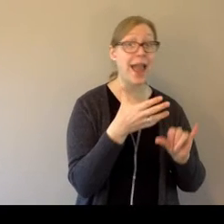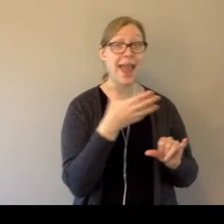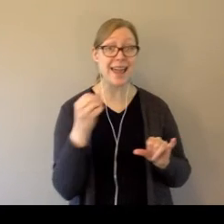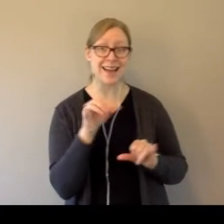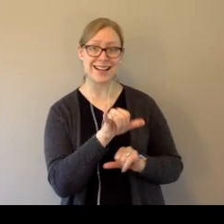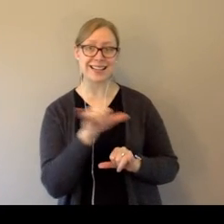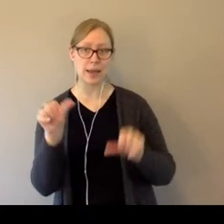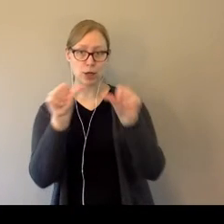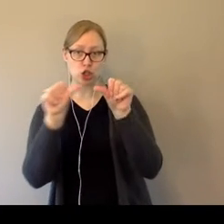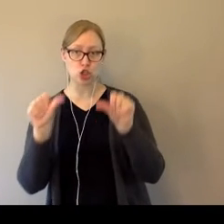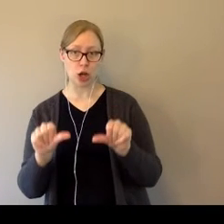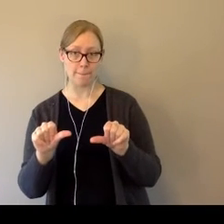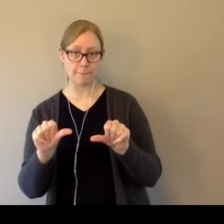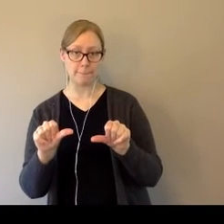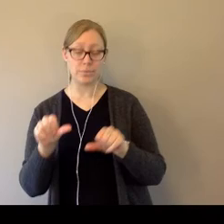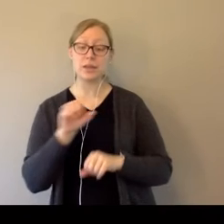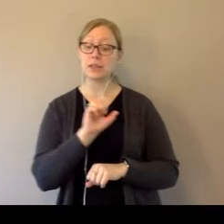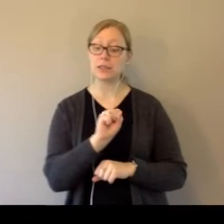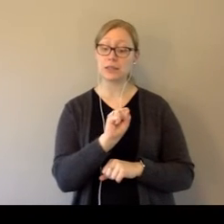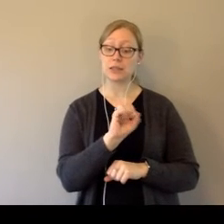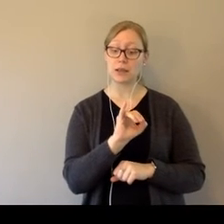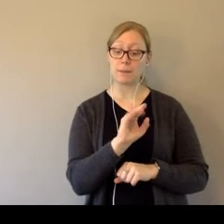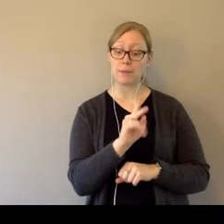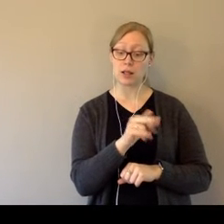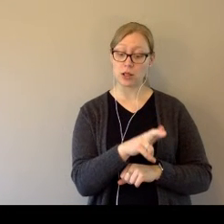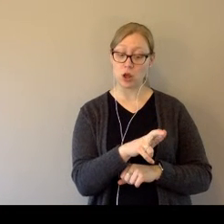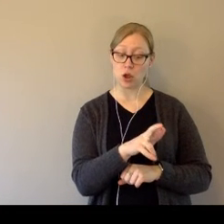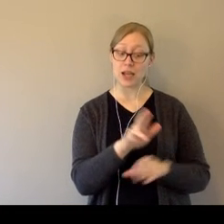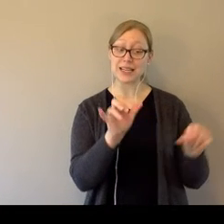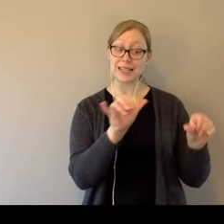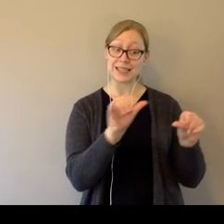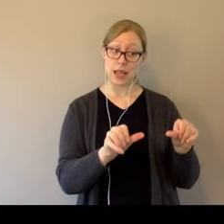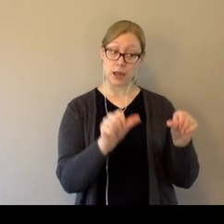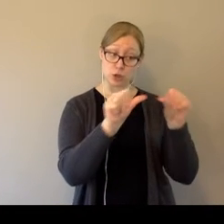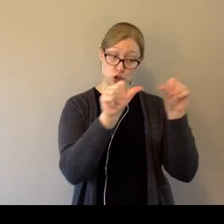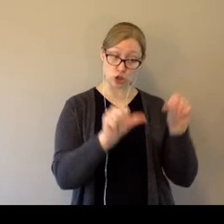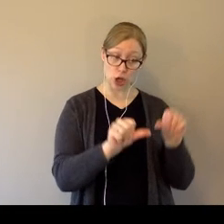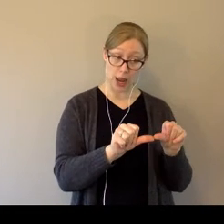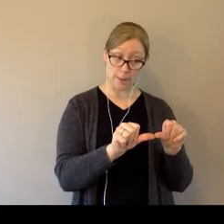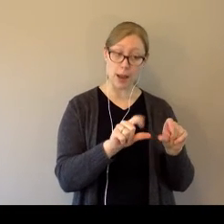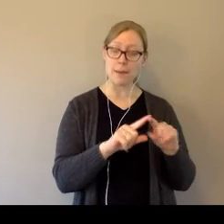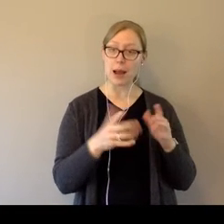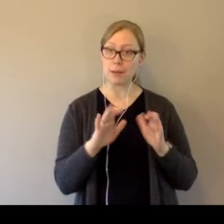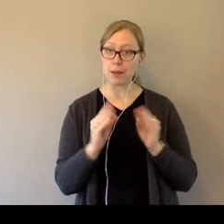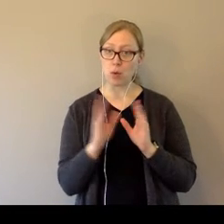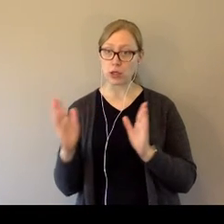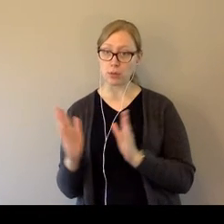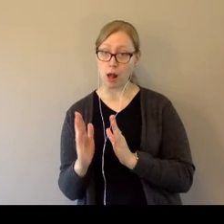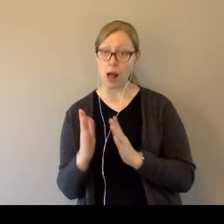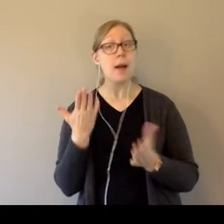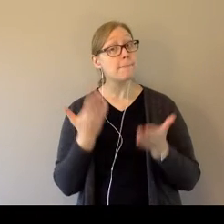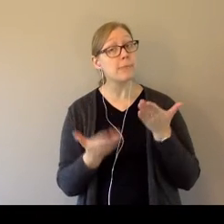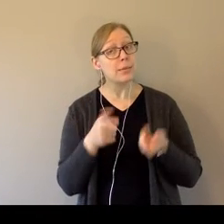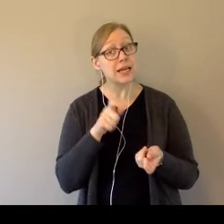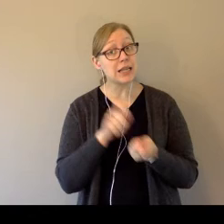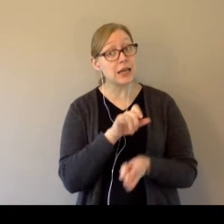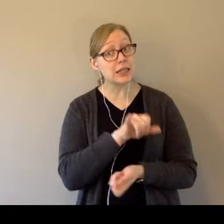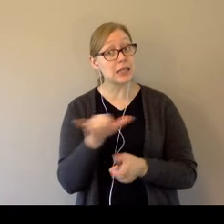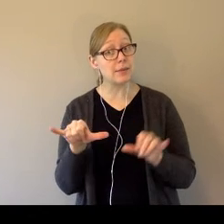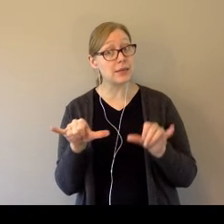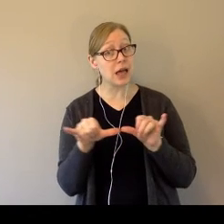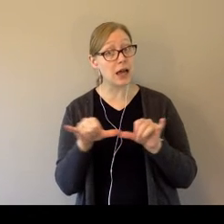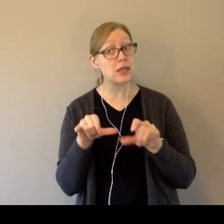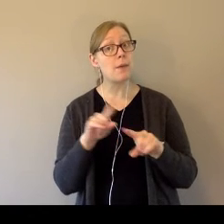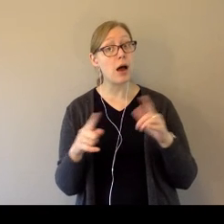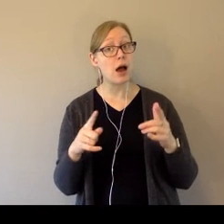figures, well, they're the same shape, but they may be smaller. They may be the same size, but they may also be larger than